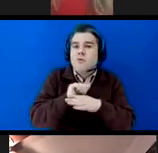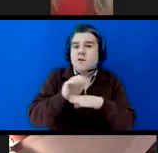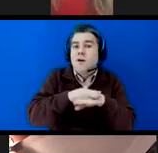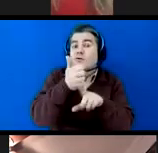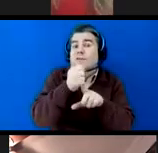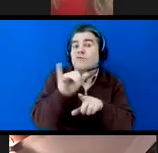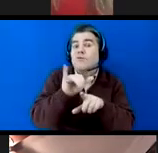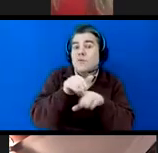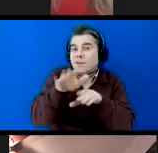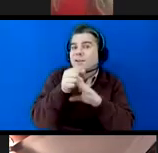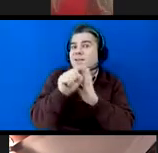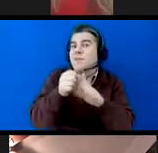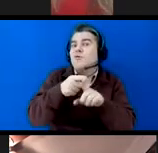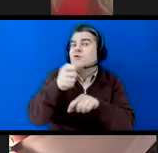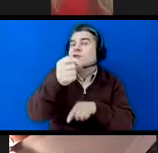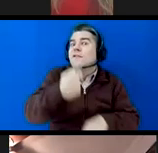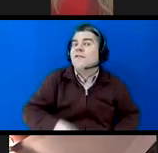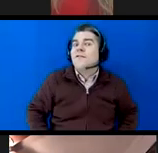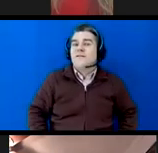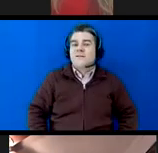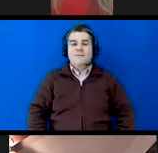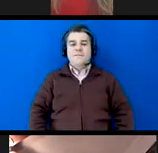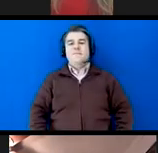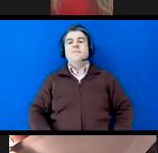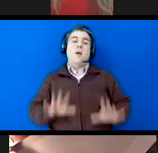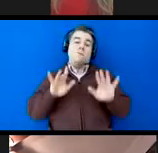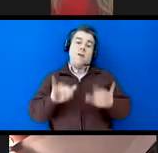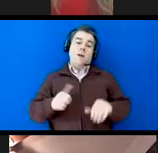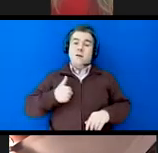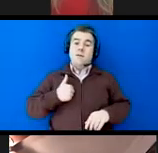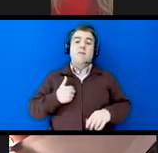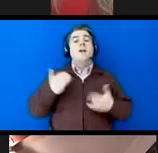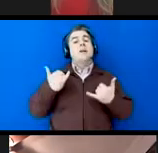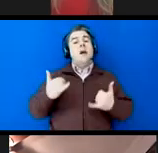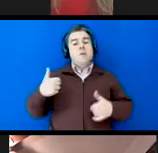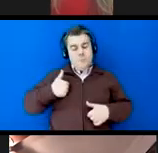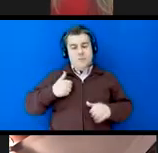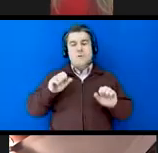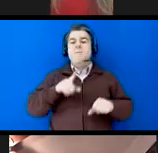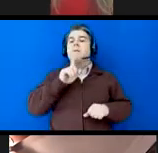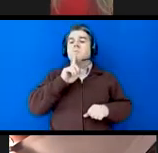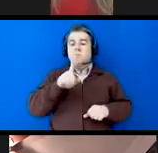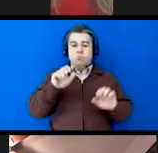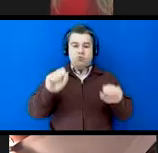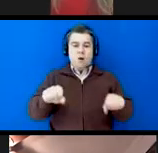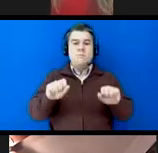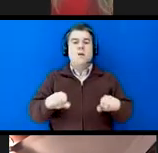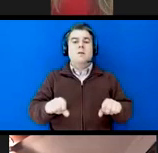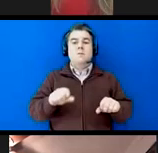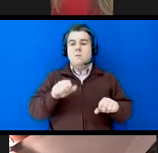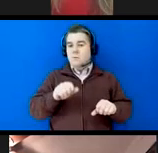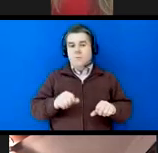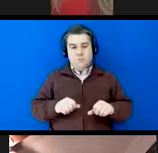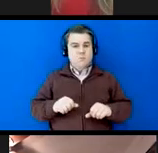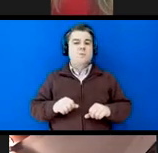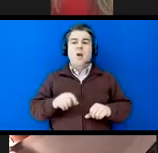that. Okay. Myself in, and I am now a prospect. There's no other way to get people into the prospect button other than